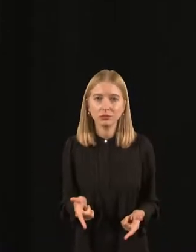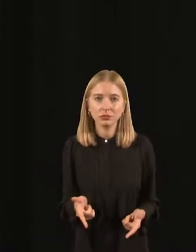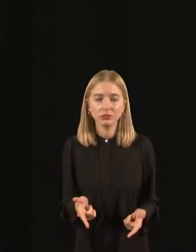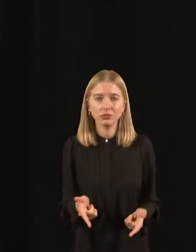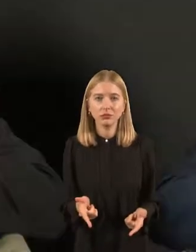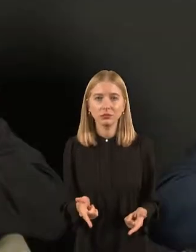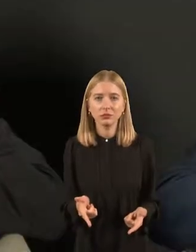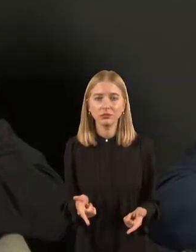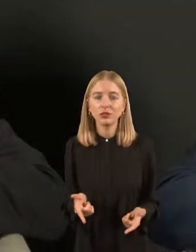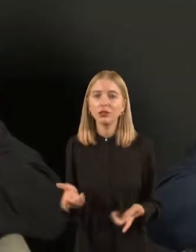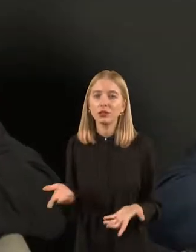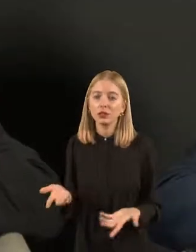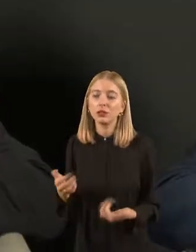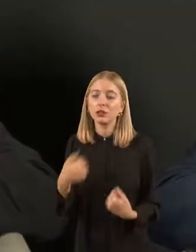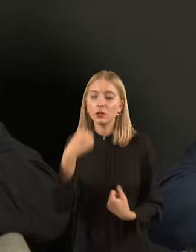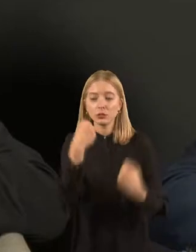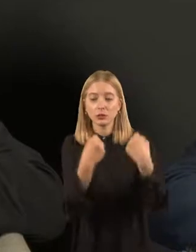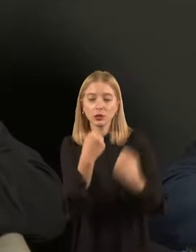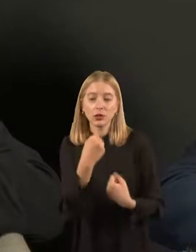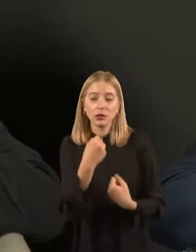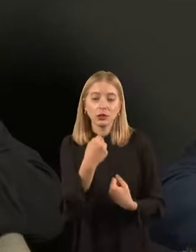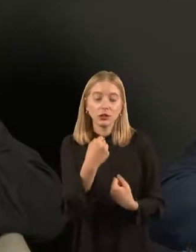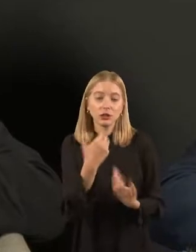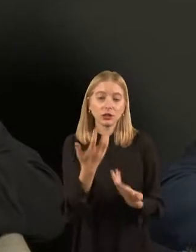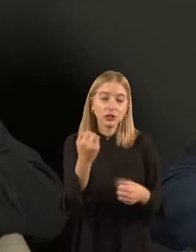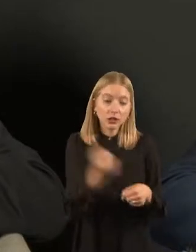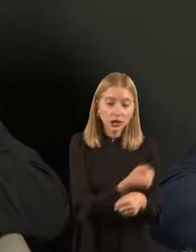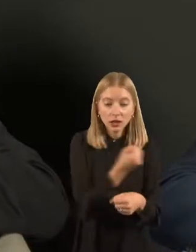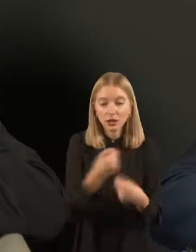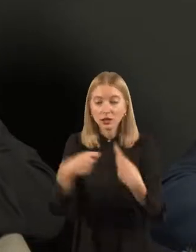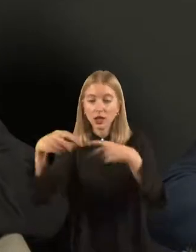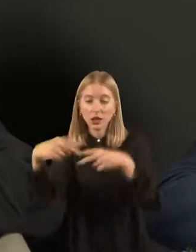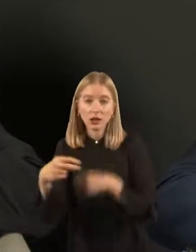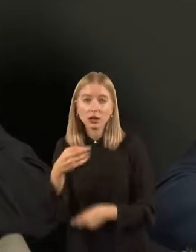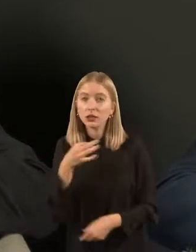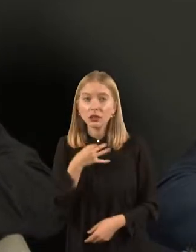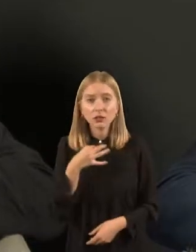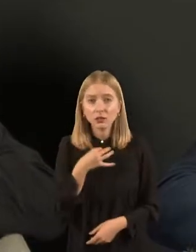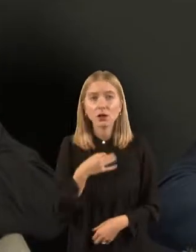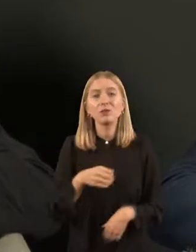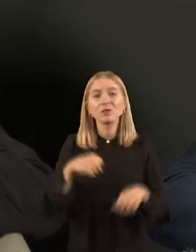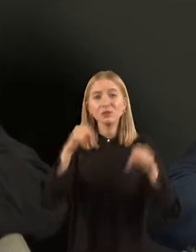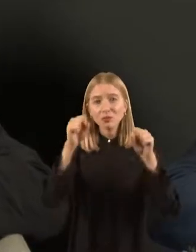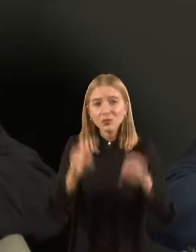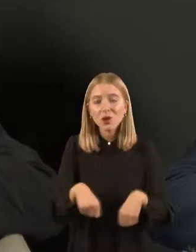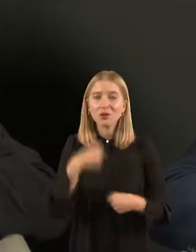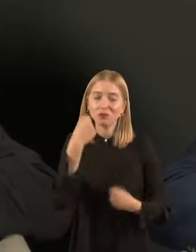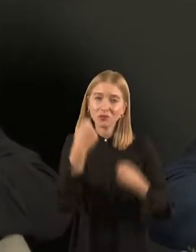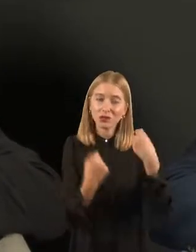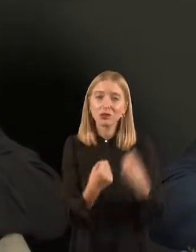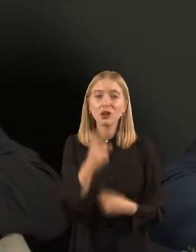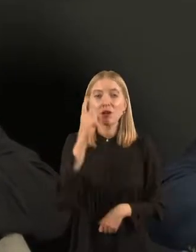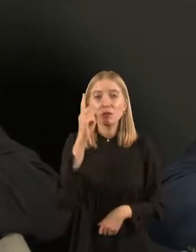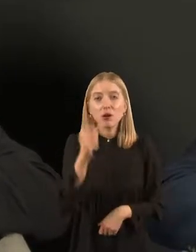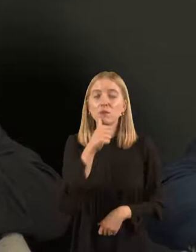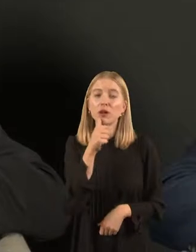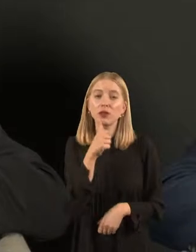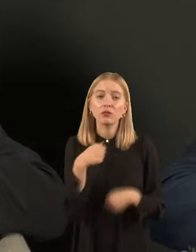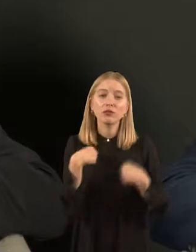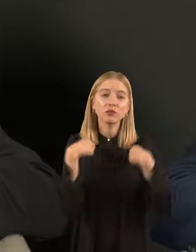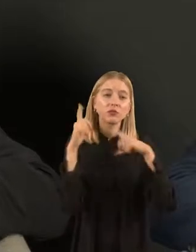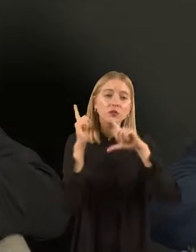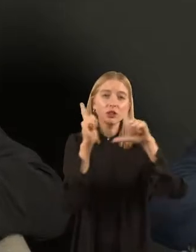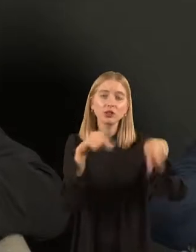car during the week and use the car only during the weekends or for holidays reasons.